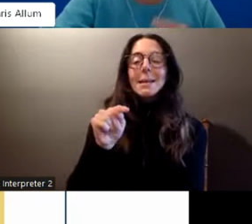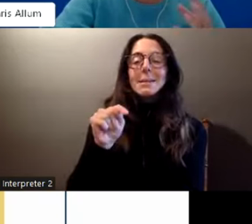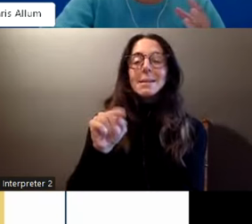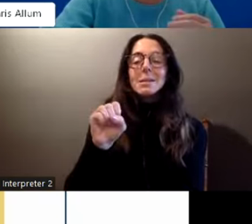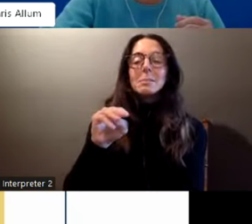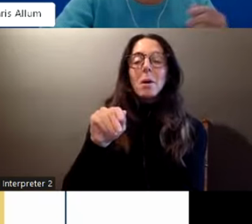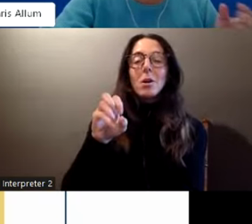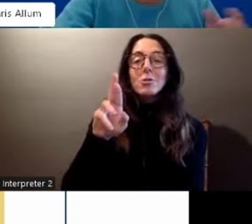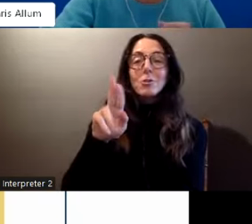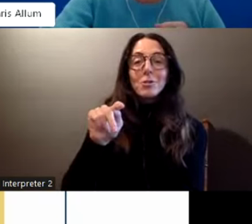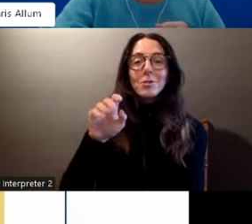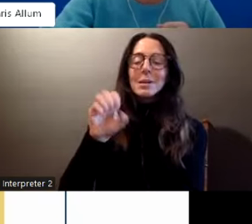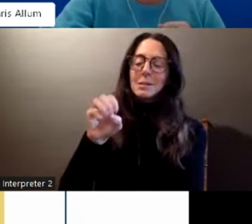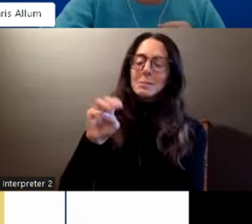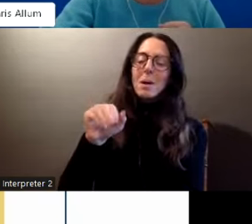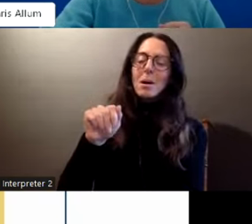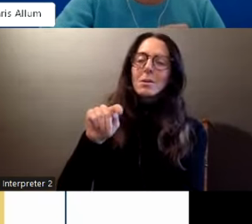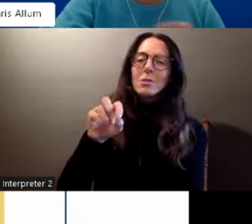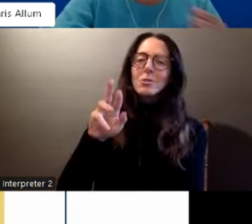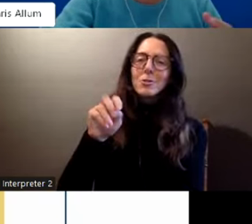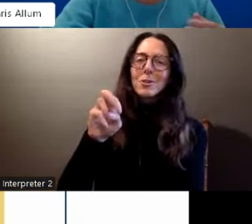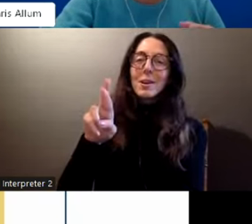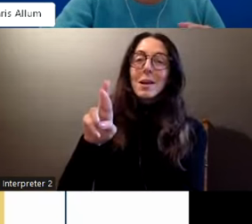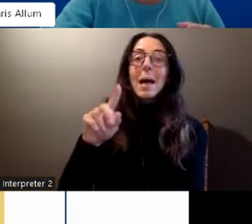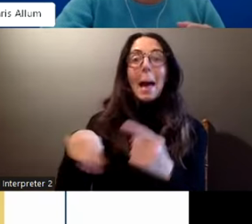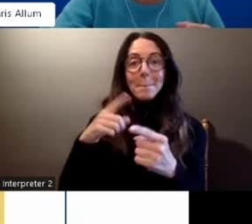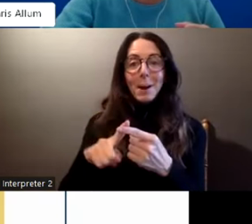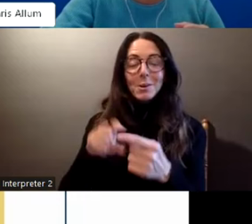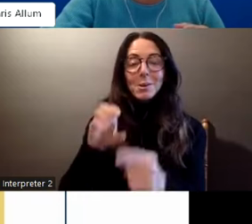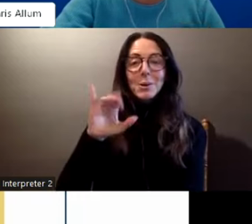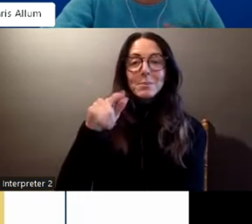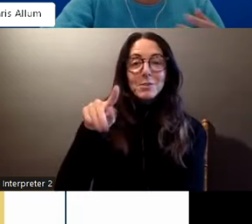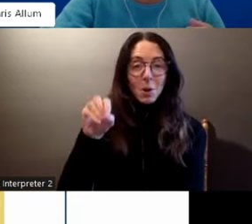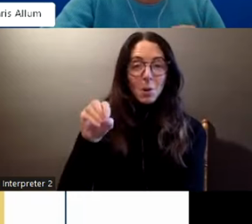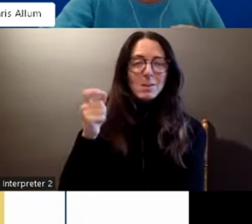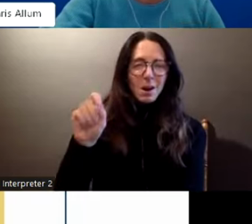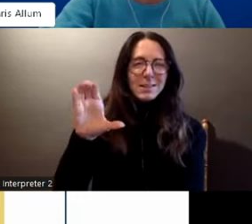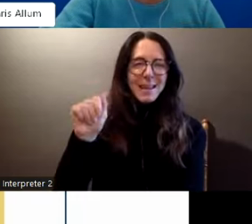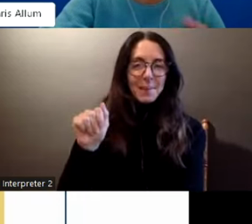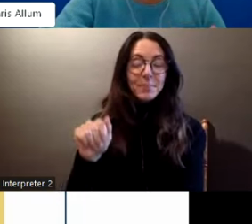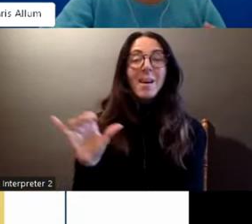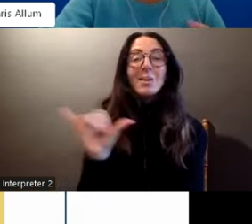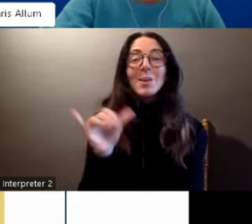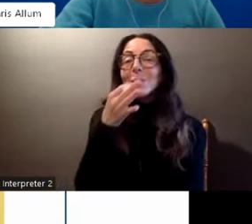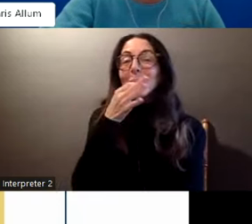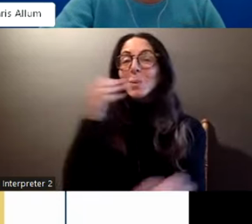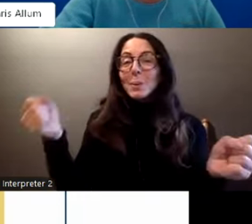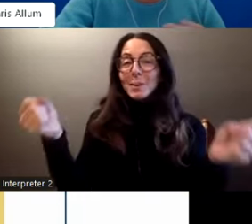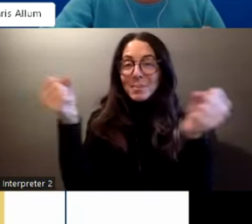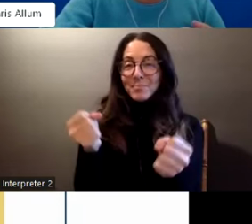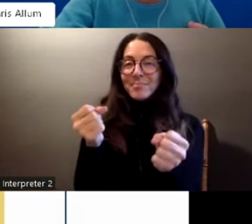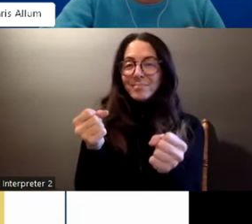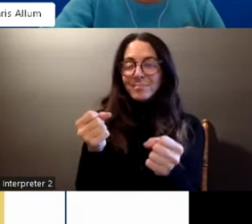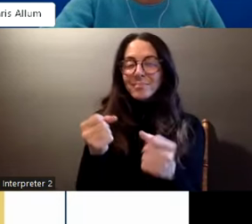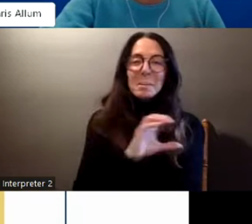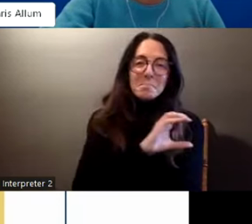getsmarteraboutcrypto.ca. And likely, I think our law enforcement partners, who you will hear from in a couple minutes, they can also tell you about